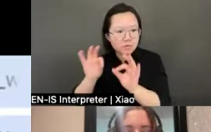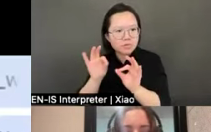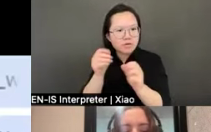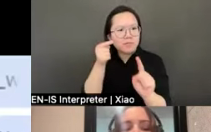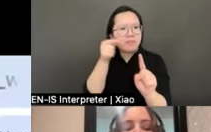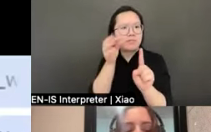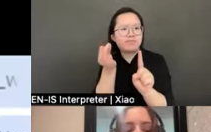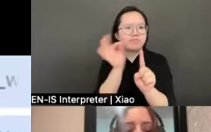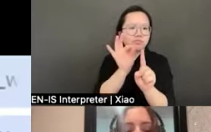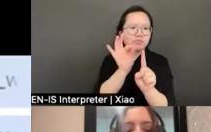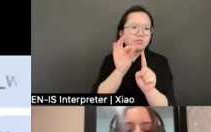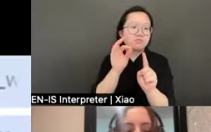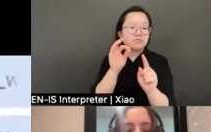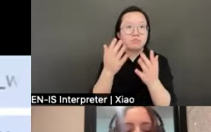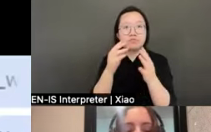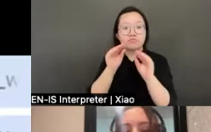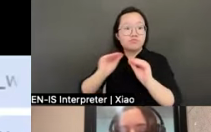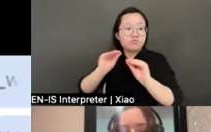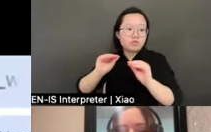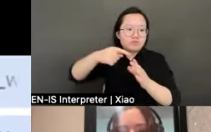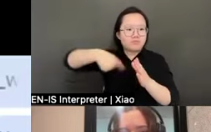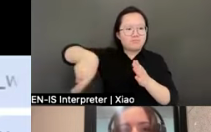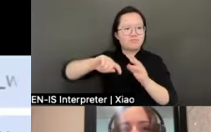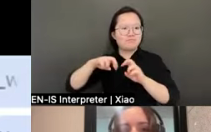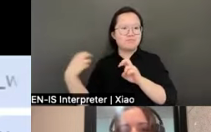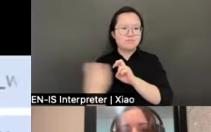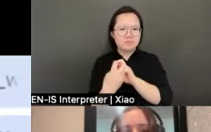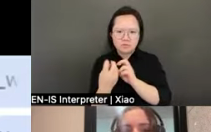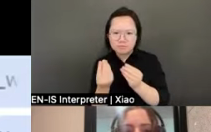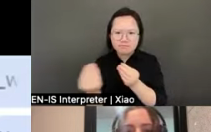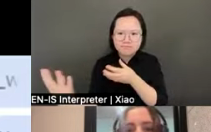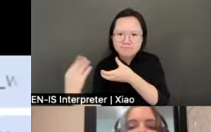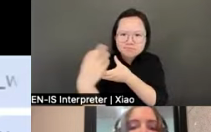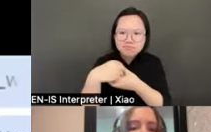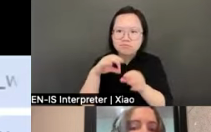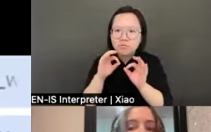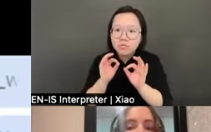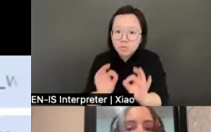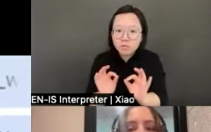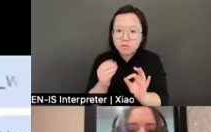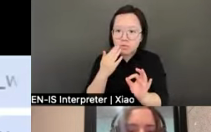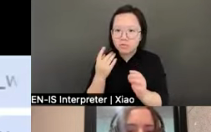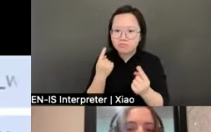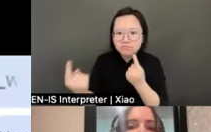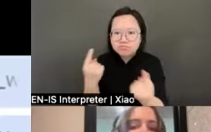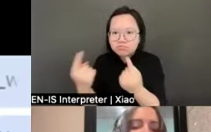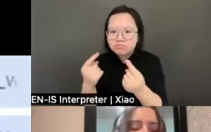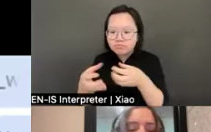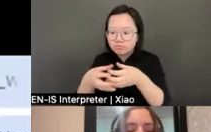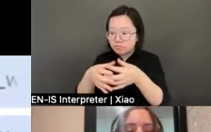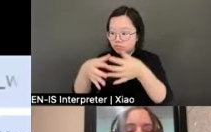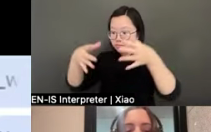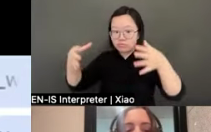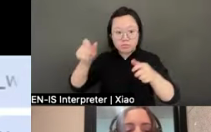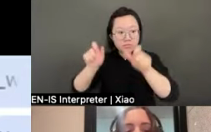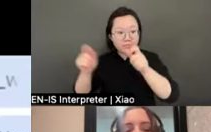specific training, or, for example, the number of materials that you produced and that you disseminated. But it can take many different forms. So this